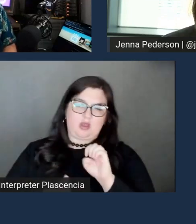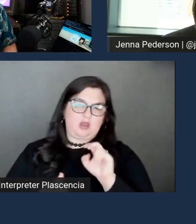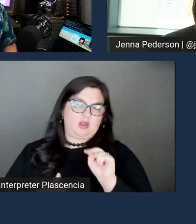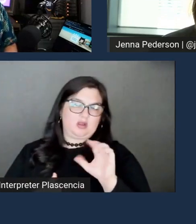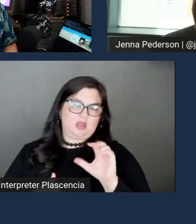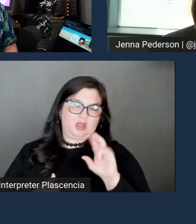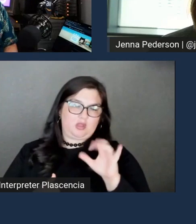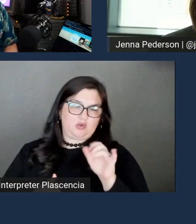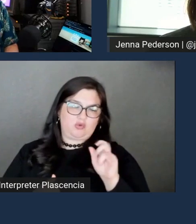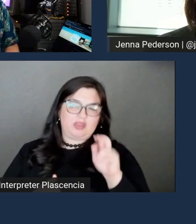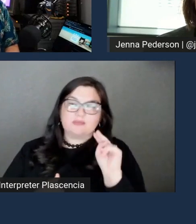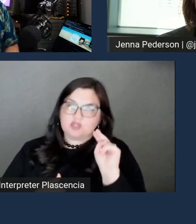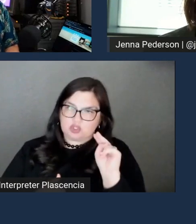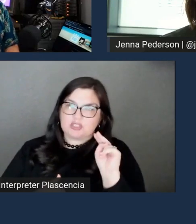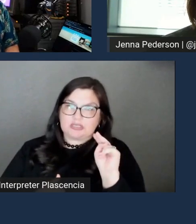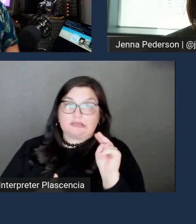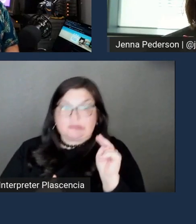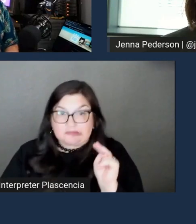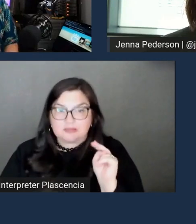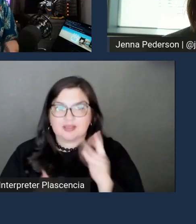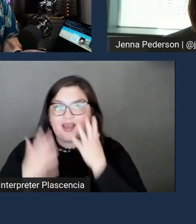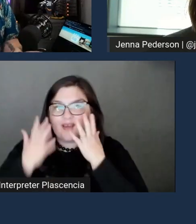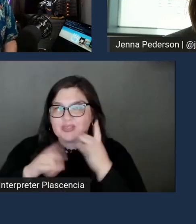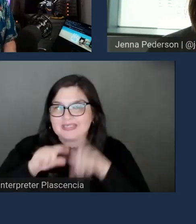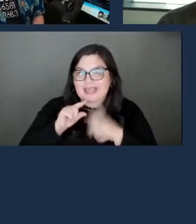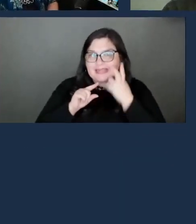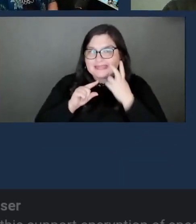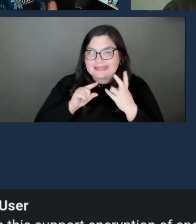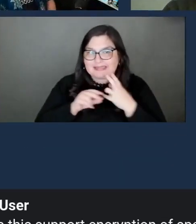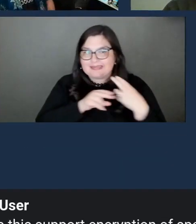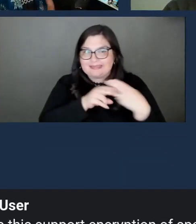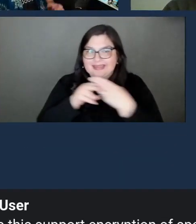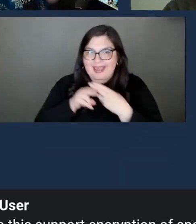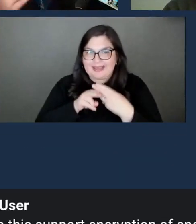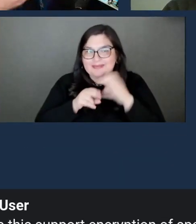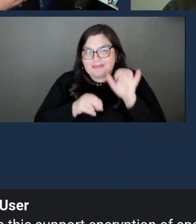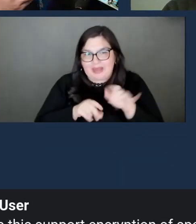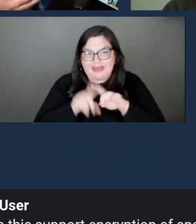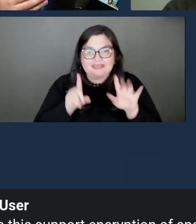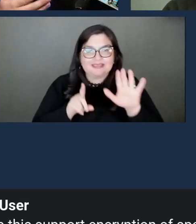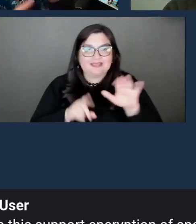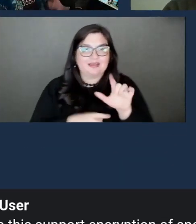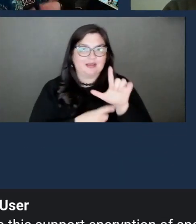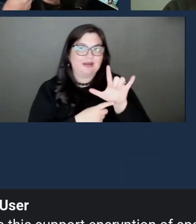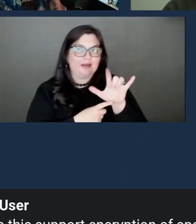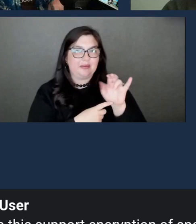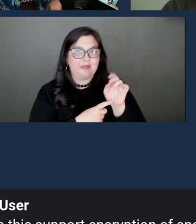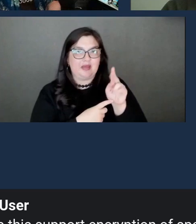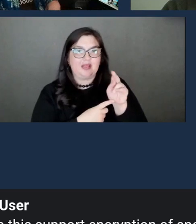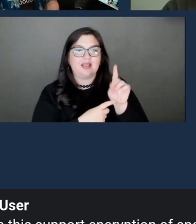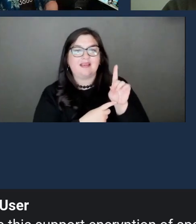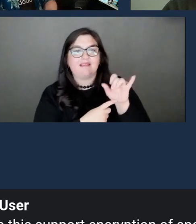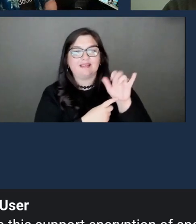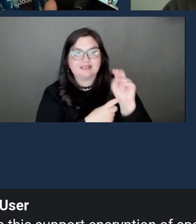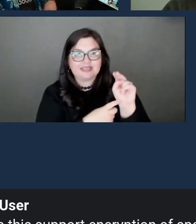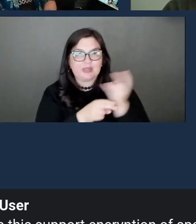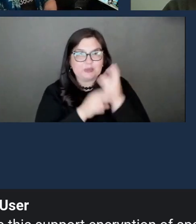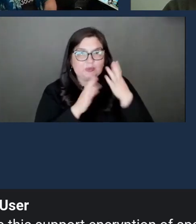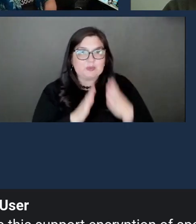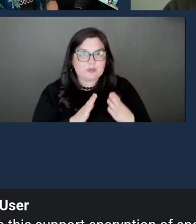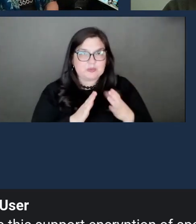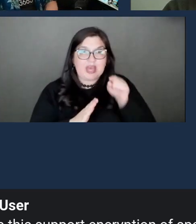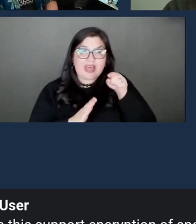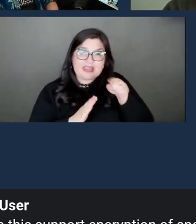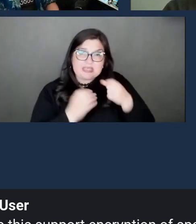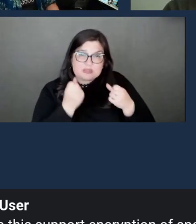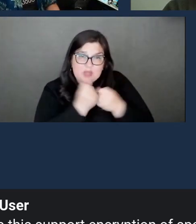user. Unfortunately, we cannot see everybody's name, but that's LinkedIn. So LinkedIn user asks, does this support encryption of specific data at